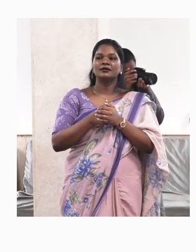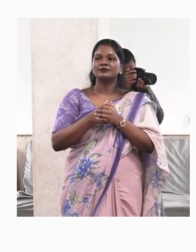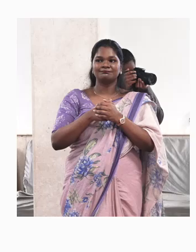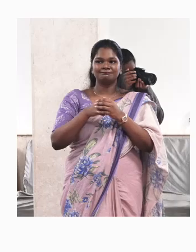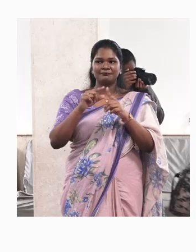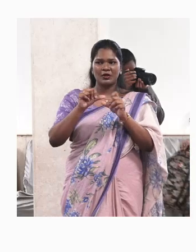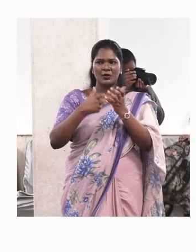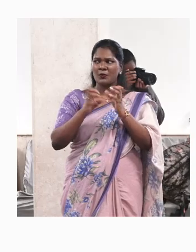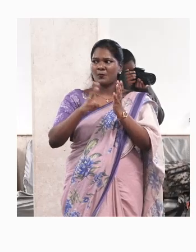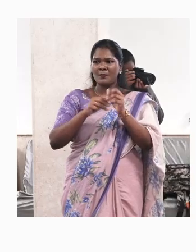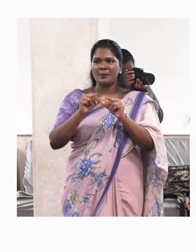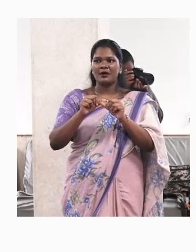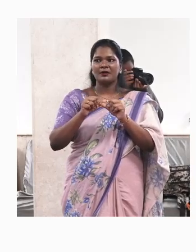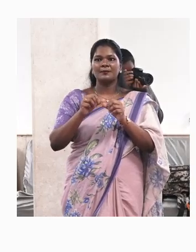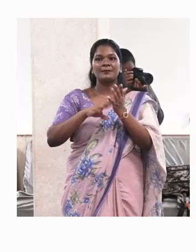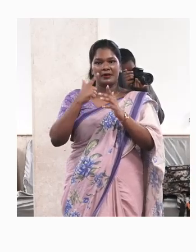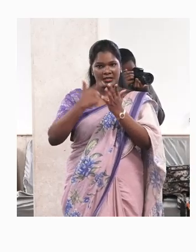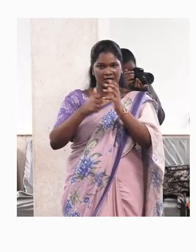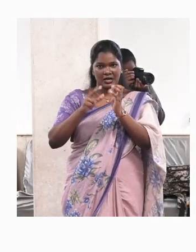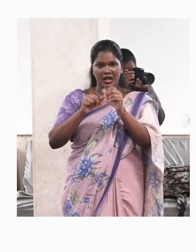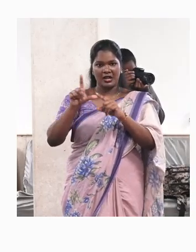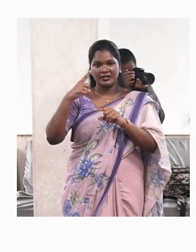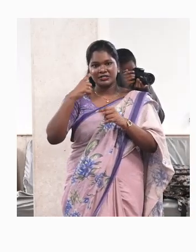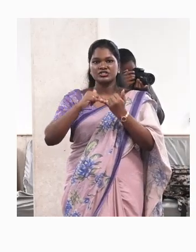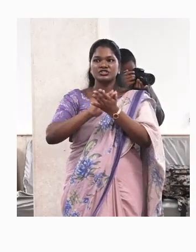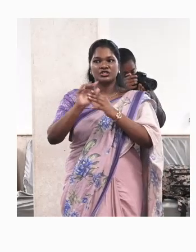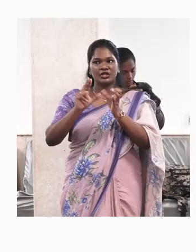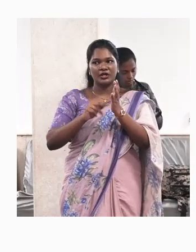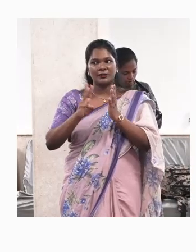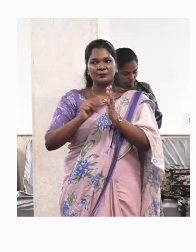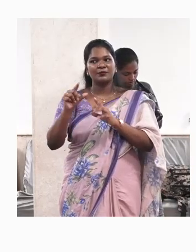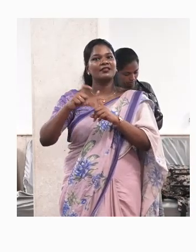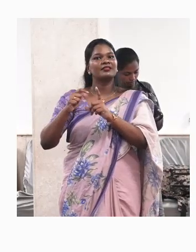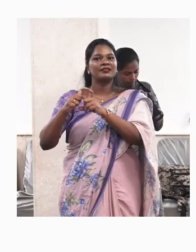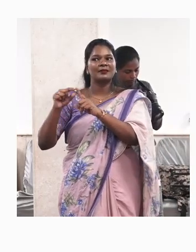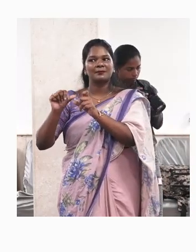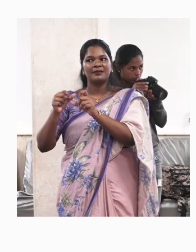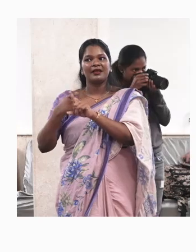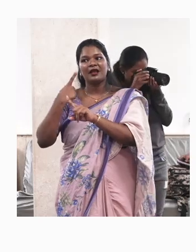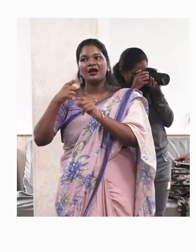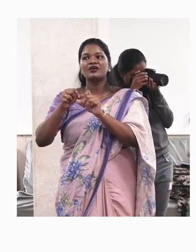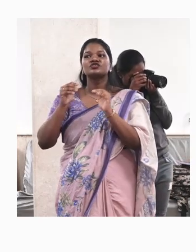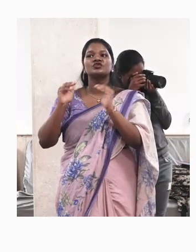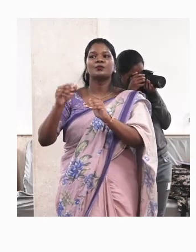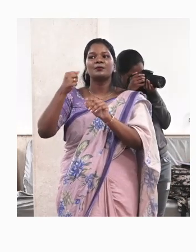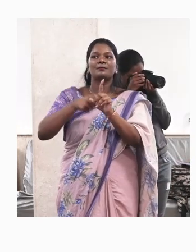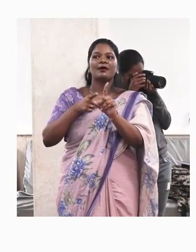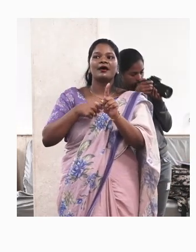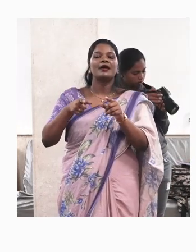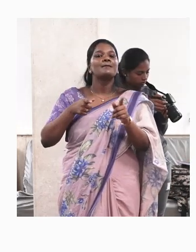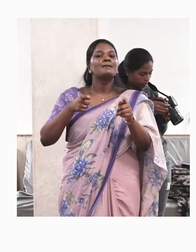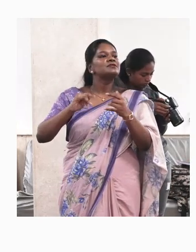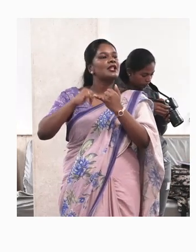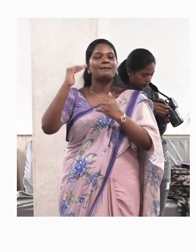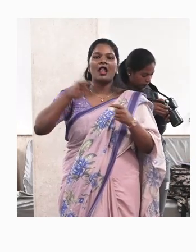Paroma, Mrinalini, Shambhu, and Deepika, supported by our senior management